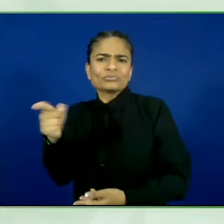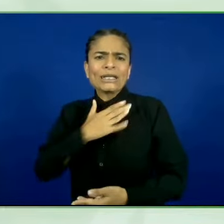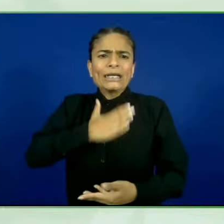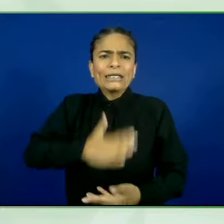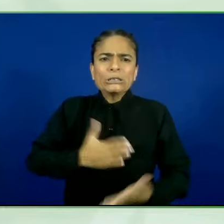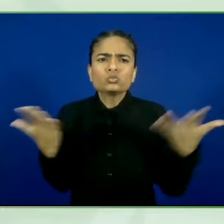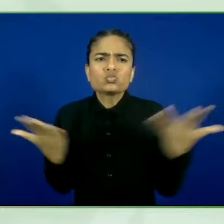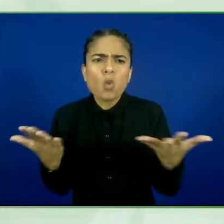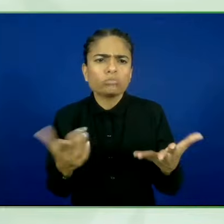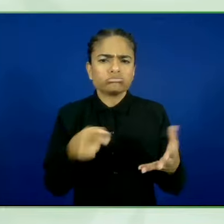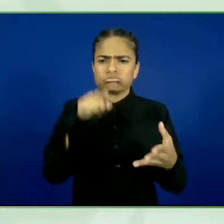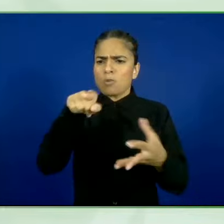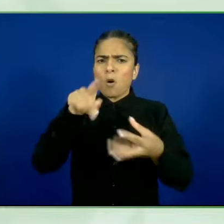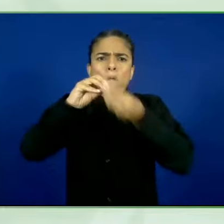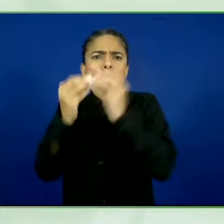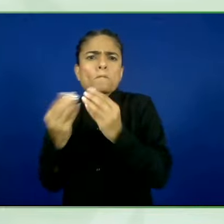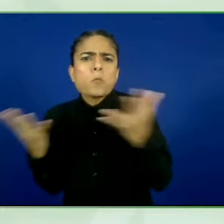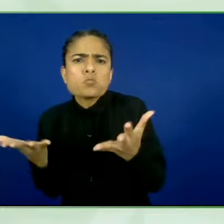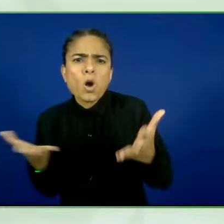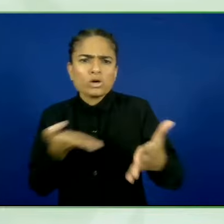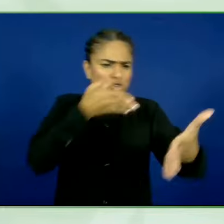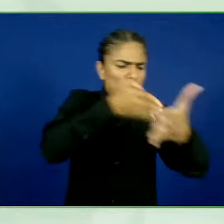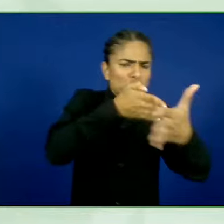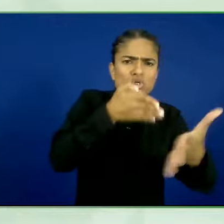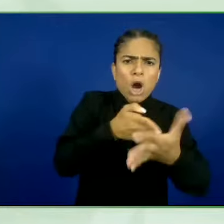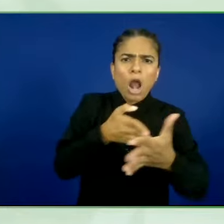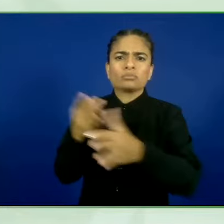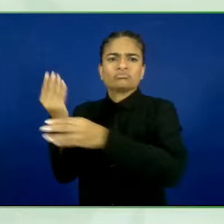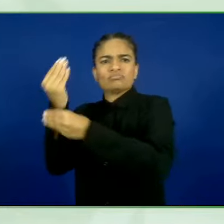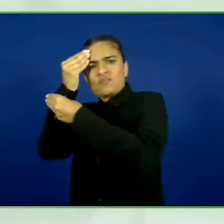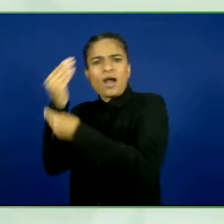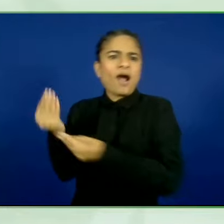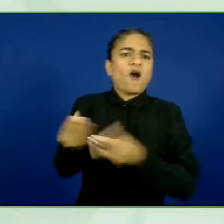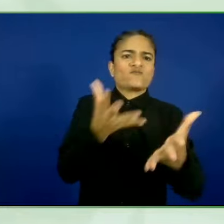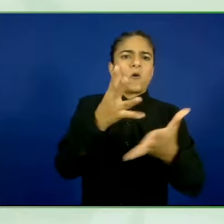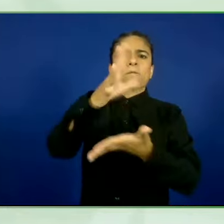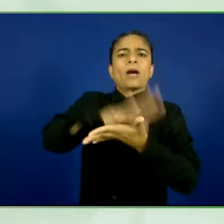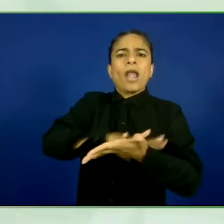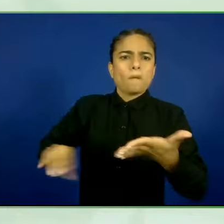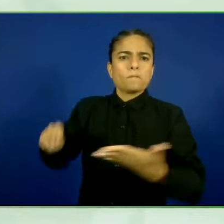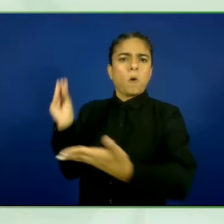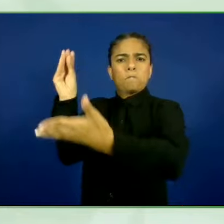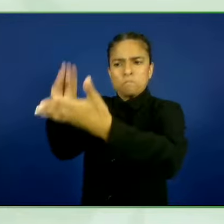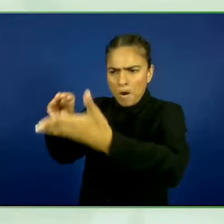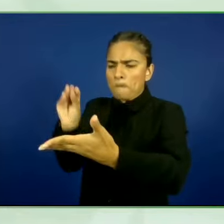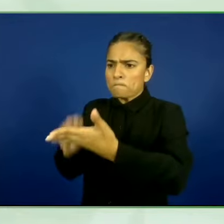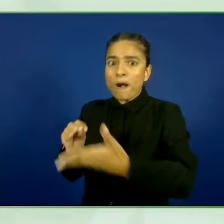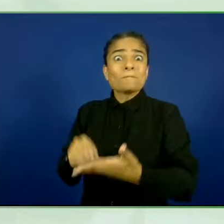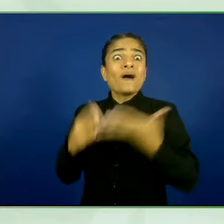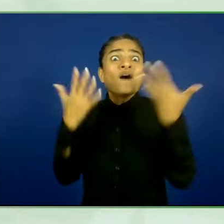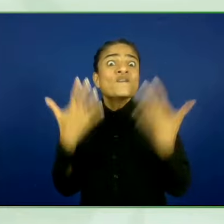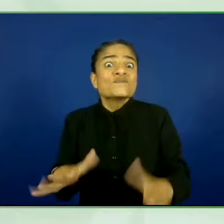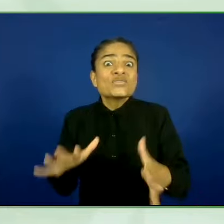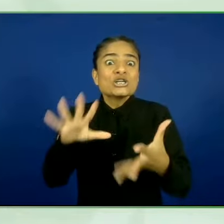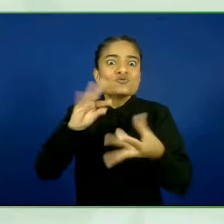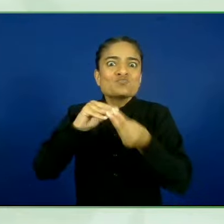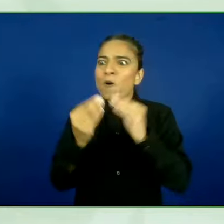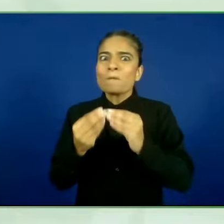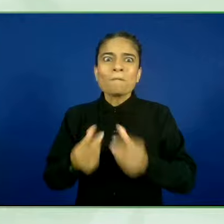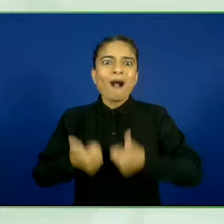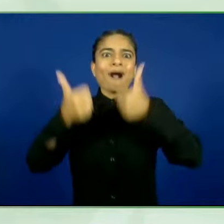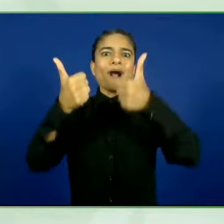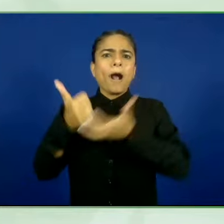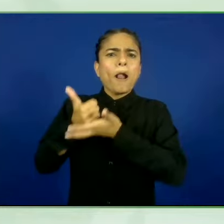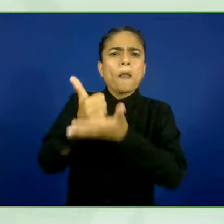these are being overcome. So this was what it used to be like, and as I've already stated, that in the past, we would have to bring specialists